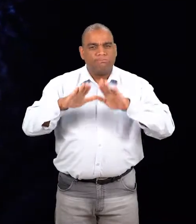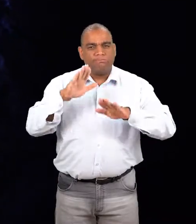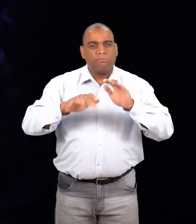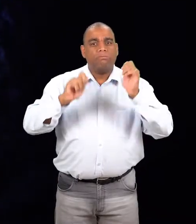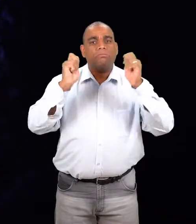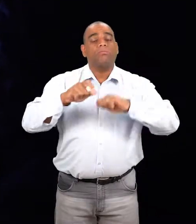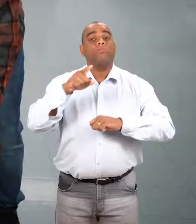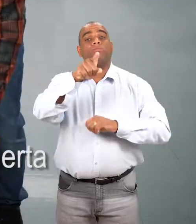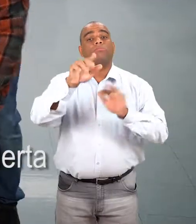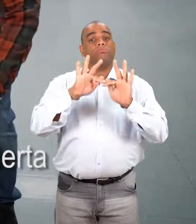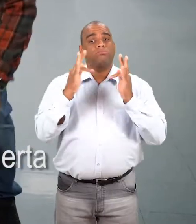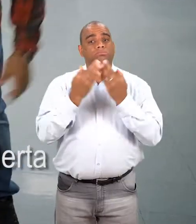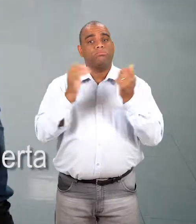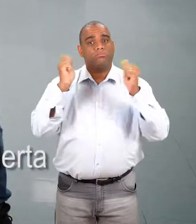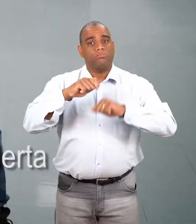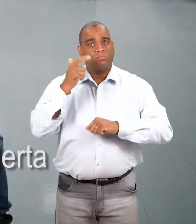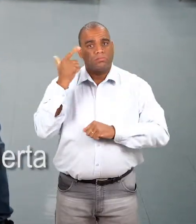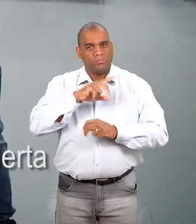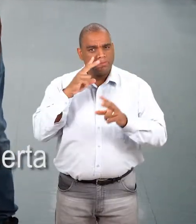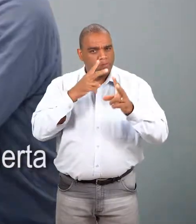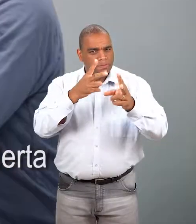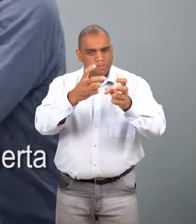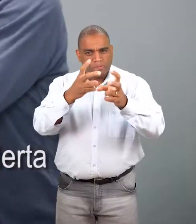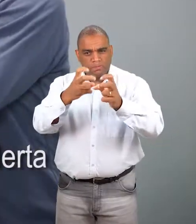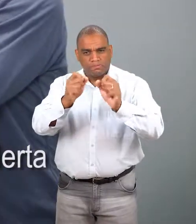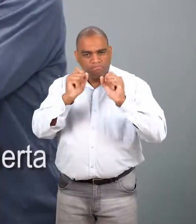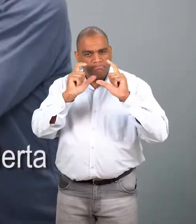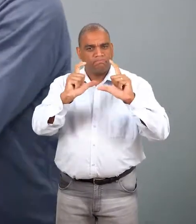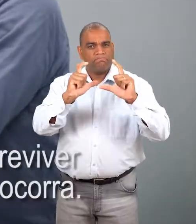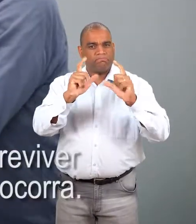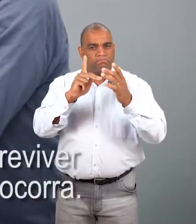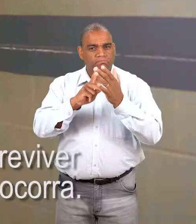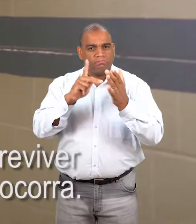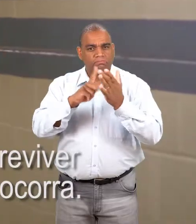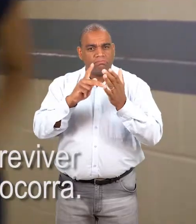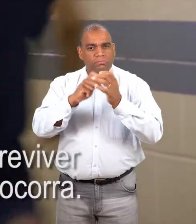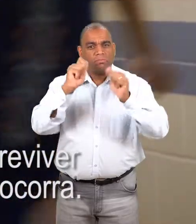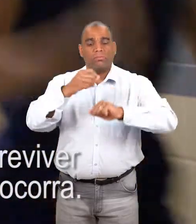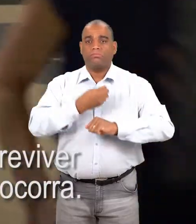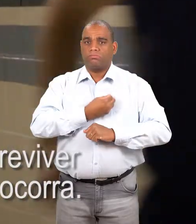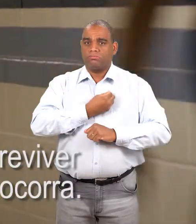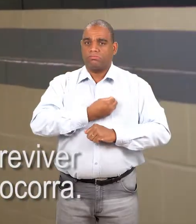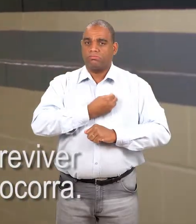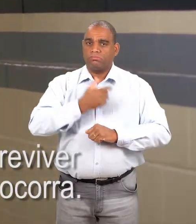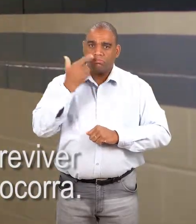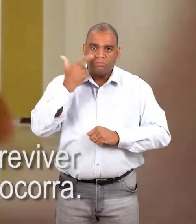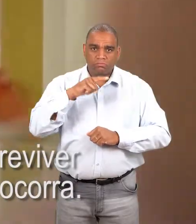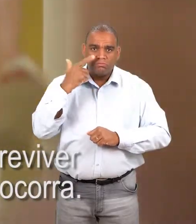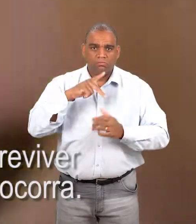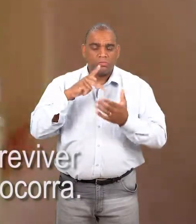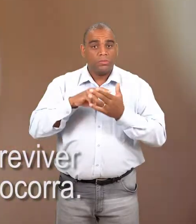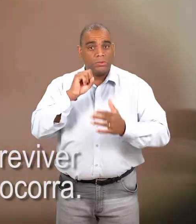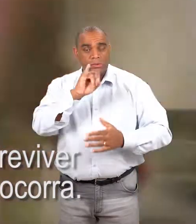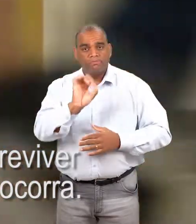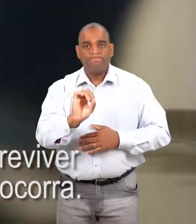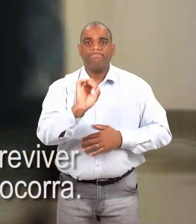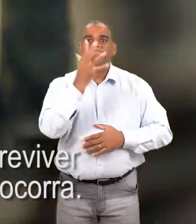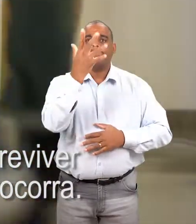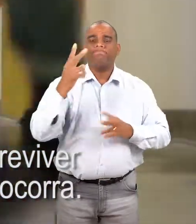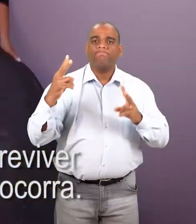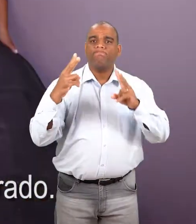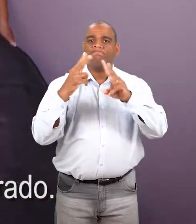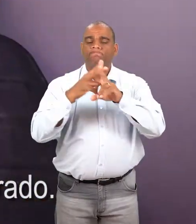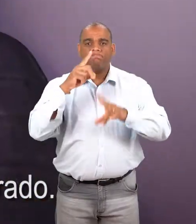your family members can do to recognize warning signs before they occur and maximize your chances of surviving if extreme violence does